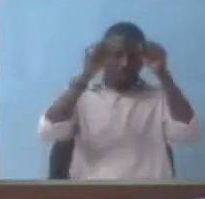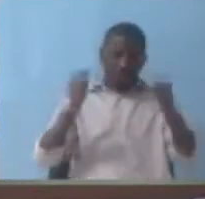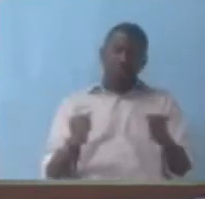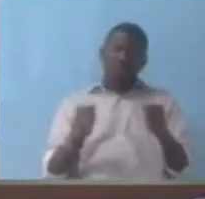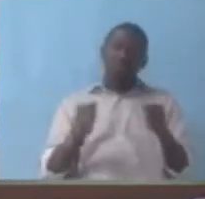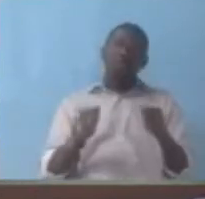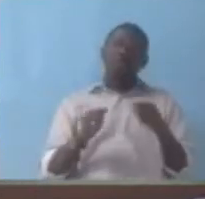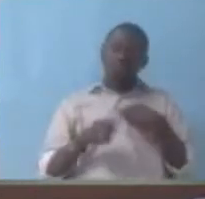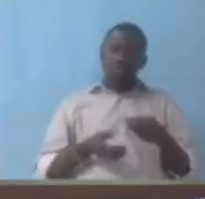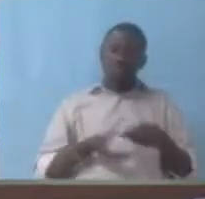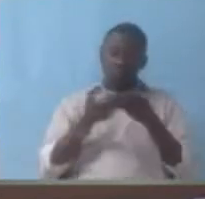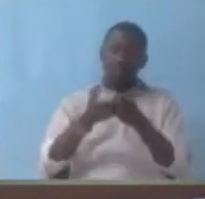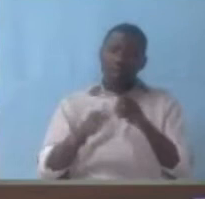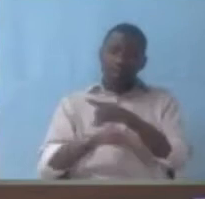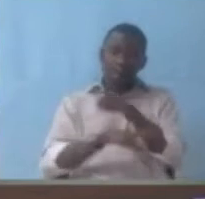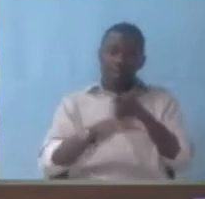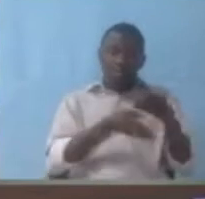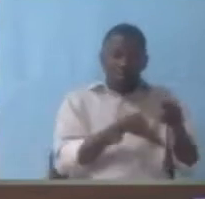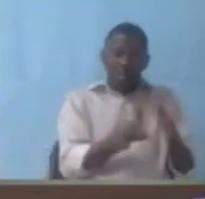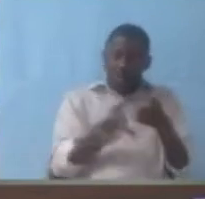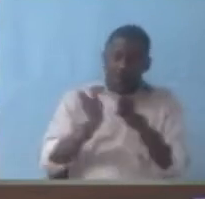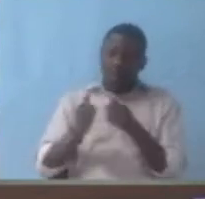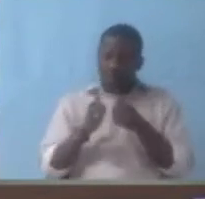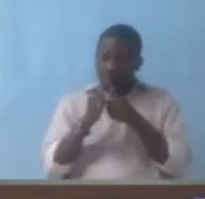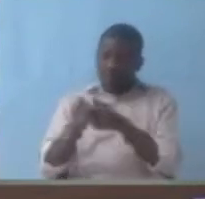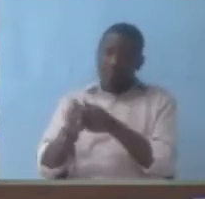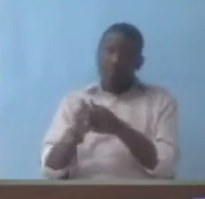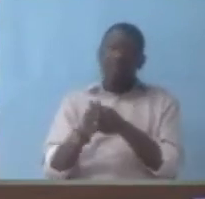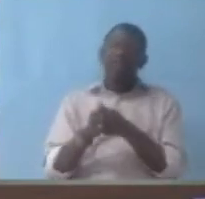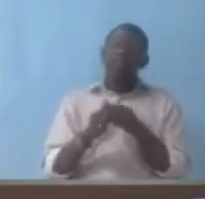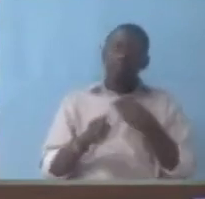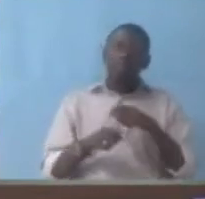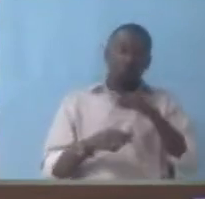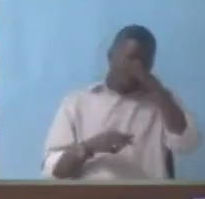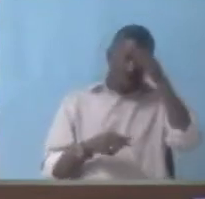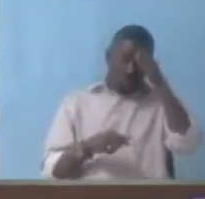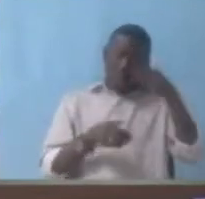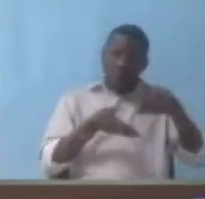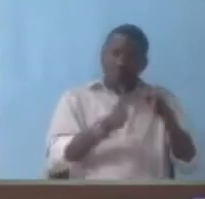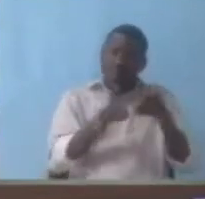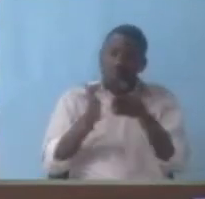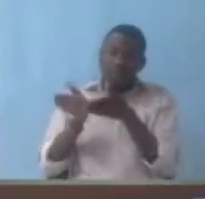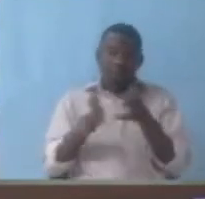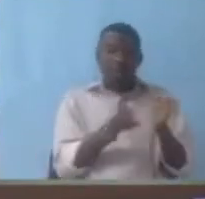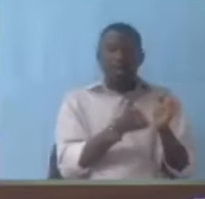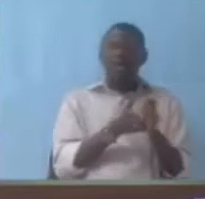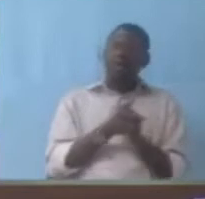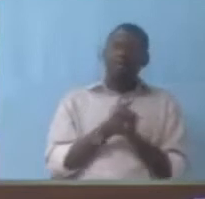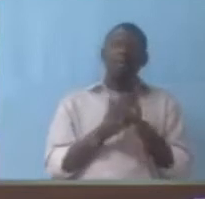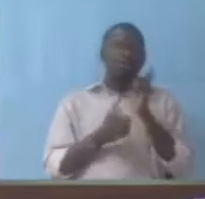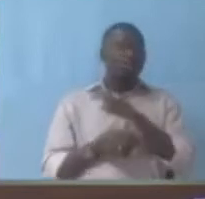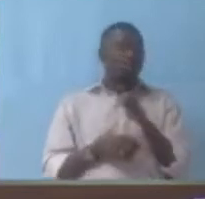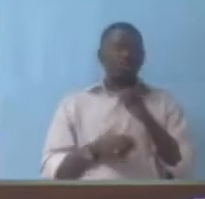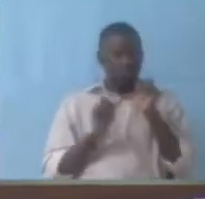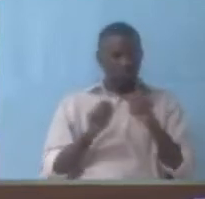system. Isikuolu fanalu tamandinya lundi. They put in place a framework. Isikuolu fanalu lanya lundi. But they